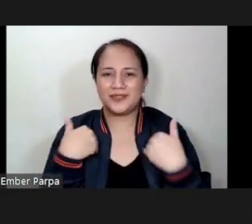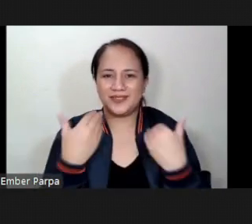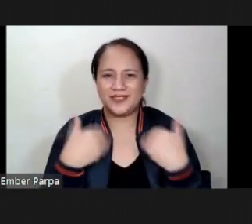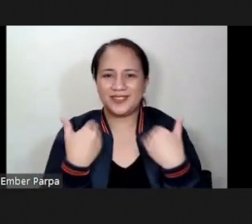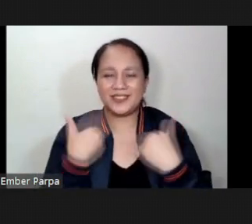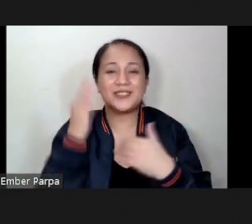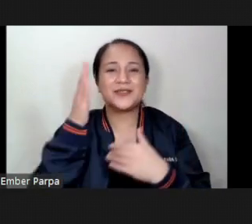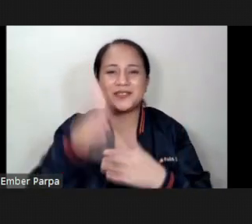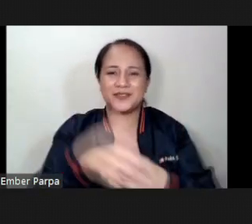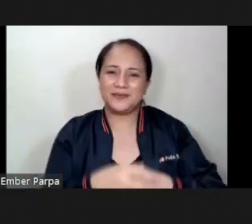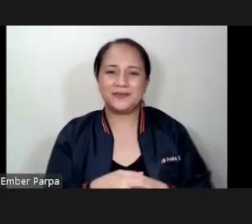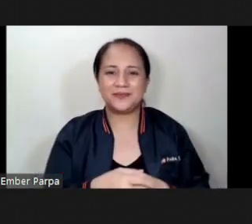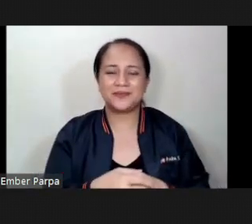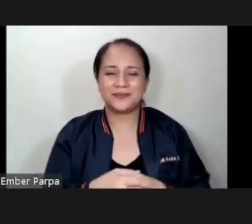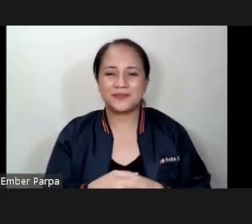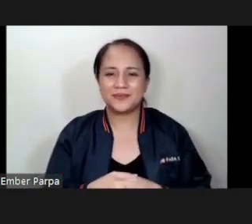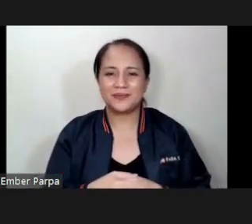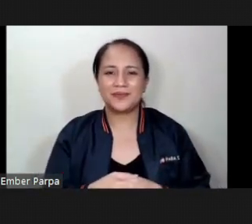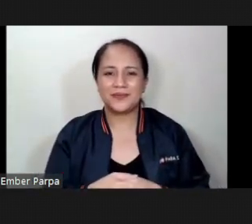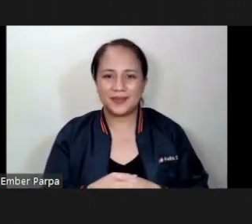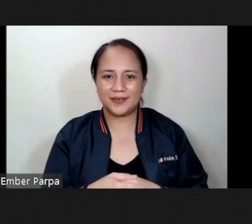in the future po.